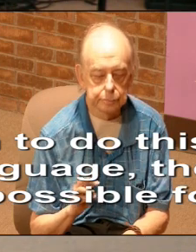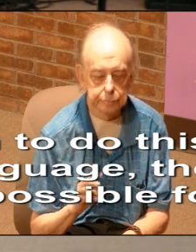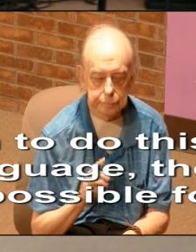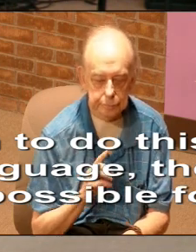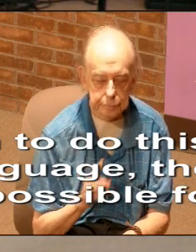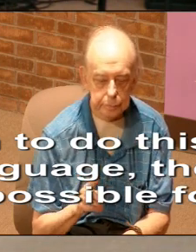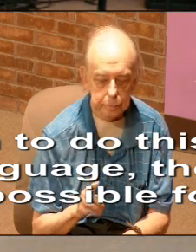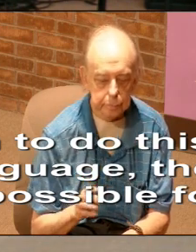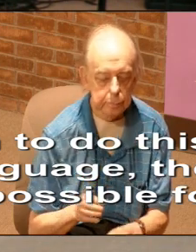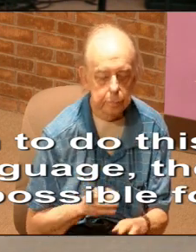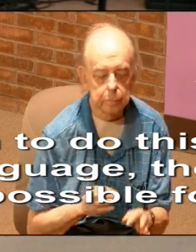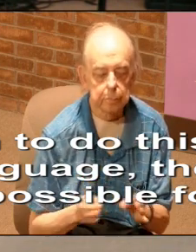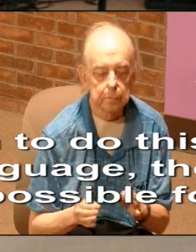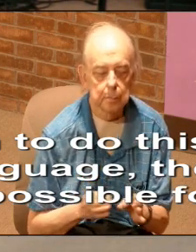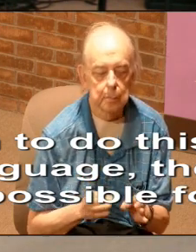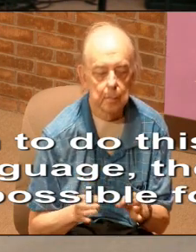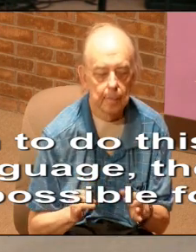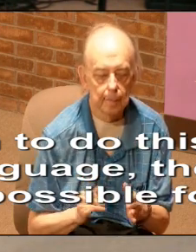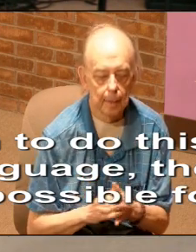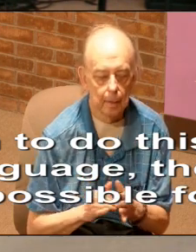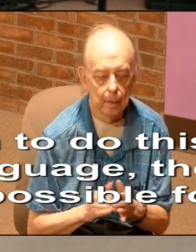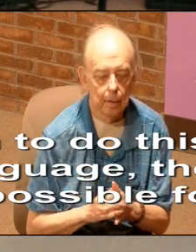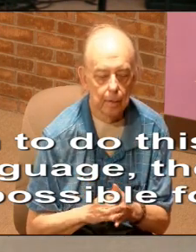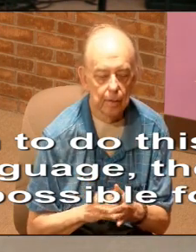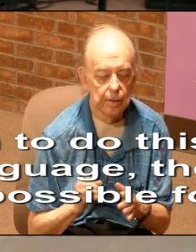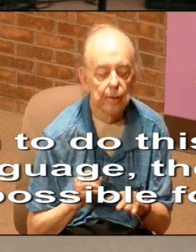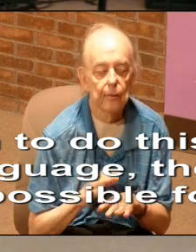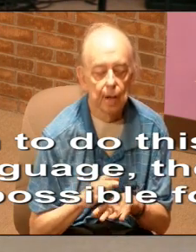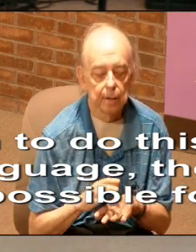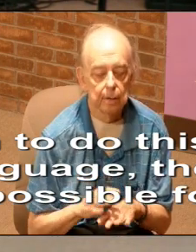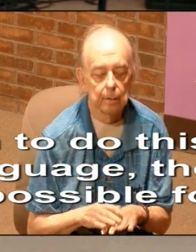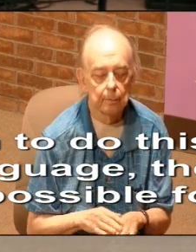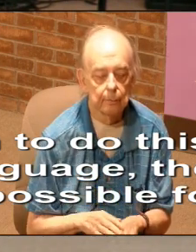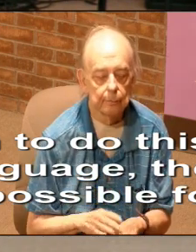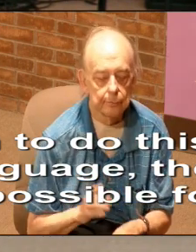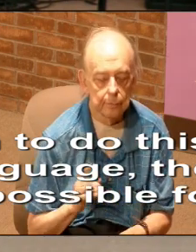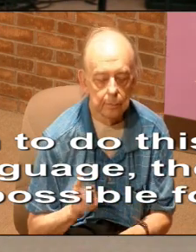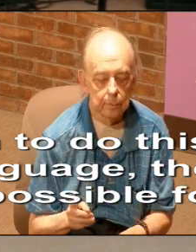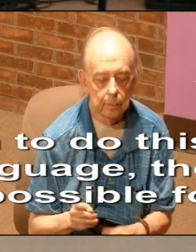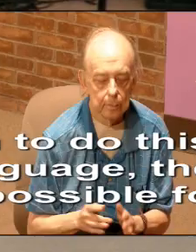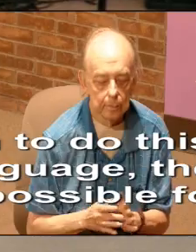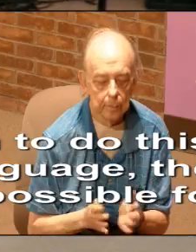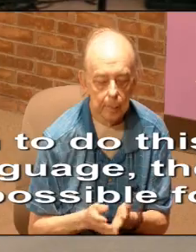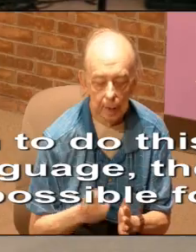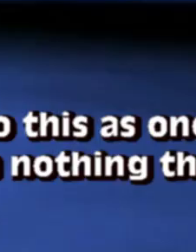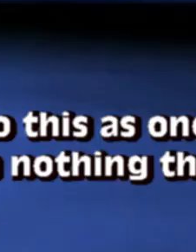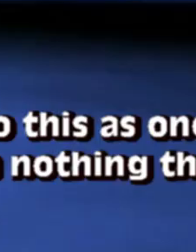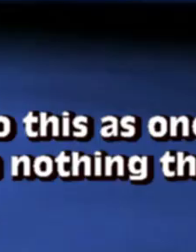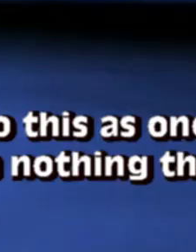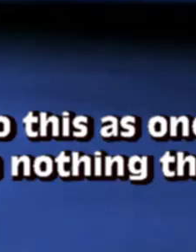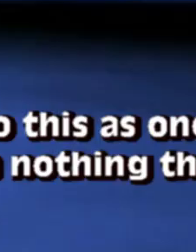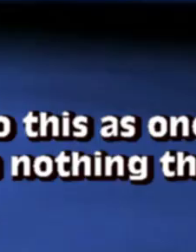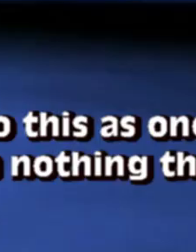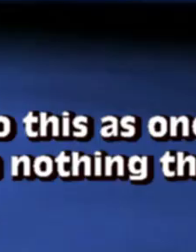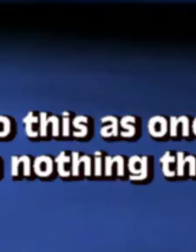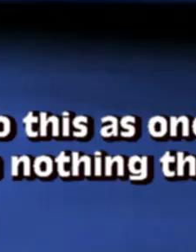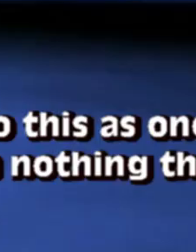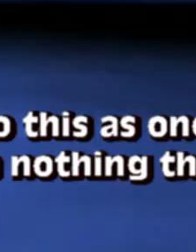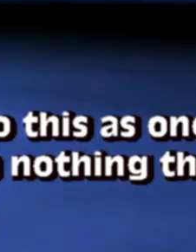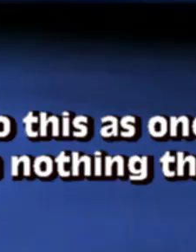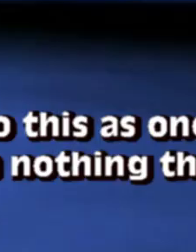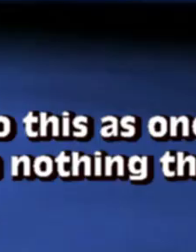really explains this domino effect. And here's what the Bible says. The Lord